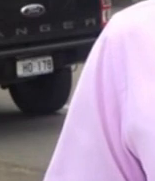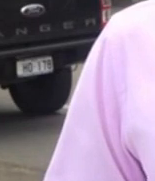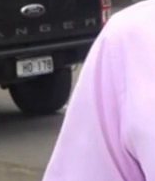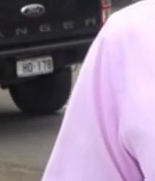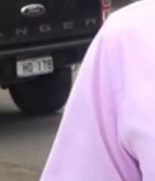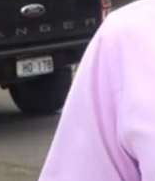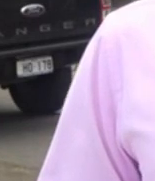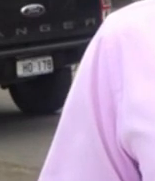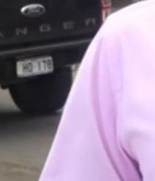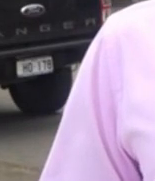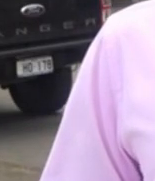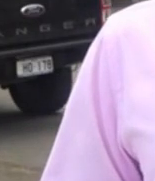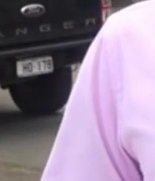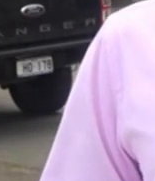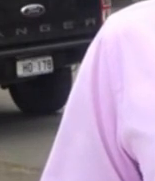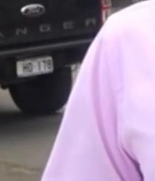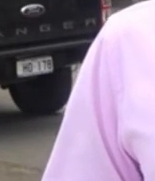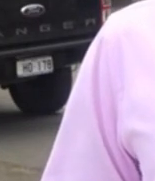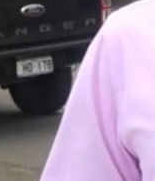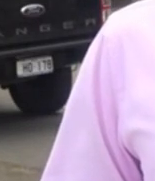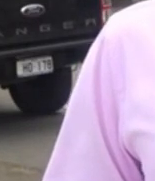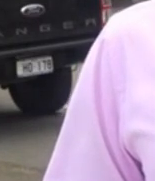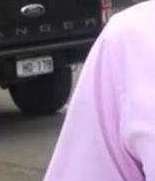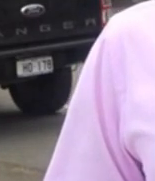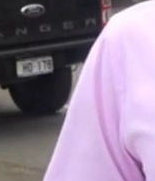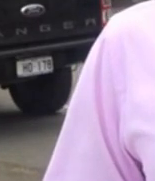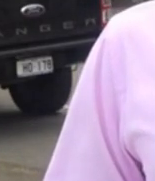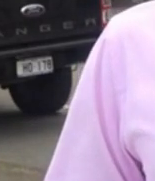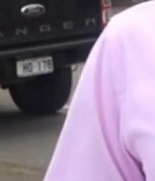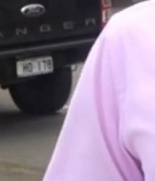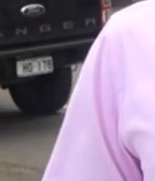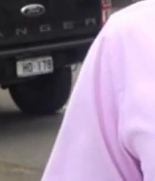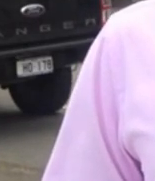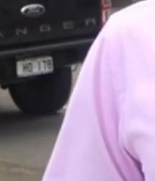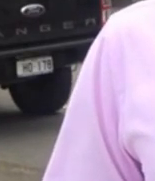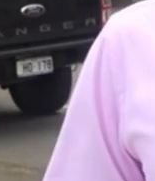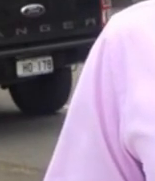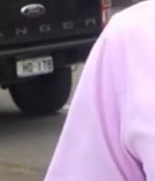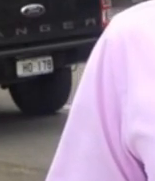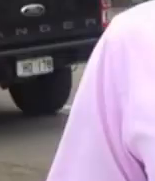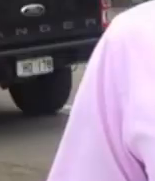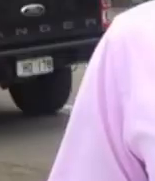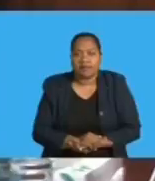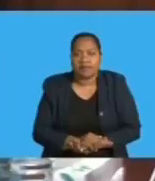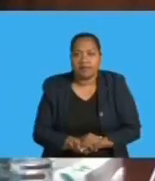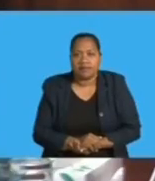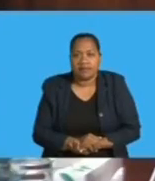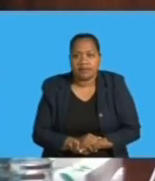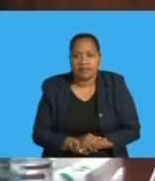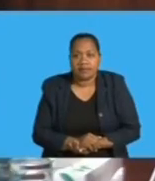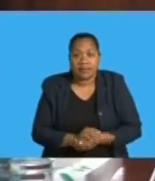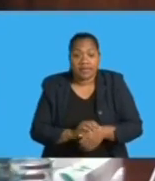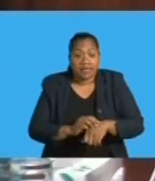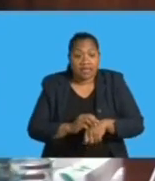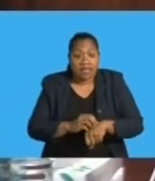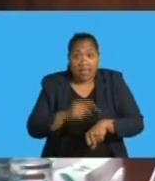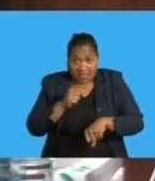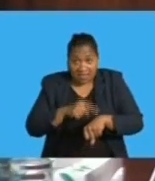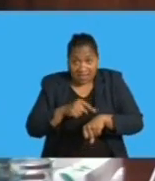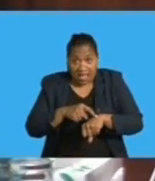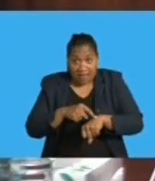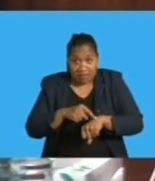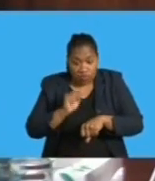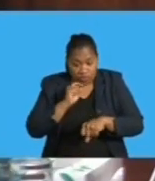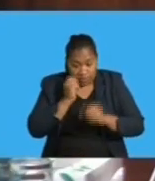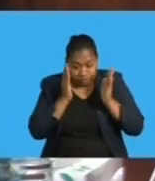debate on these matters until the Privileges Committee comes back with its report on Thursday morning. Time will be allocated